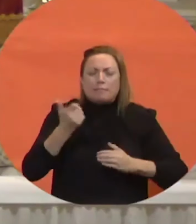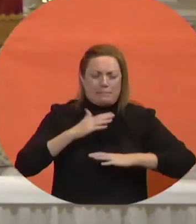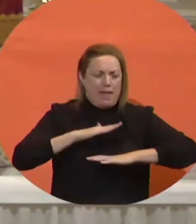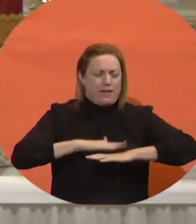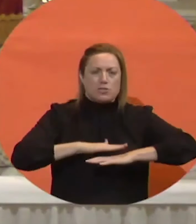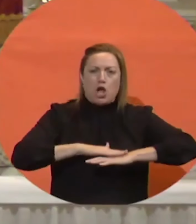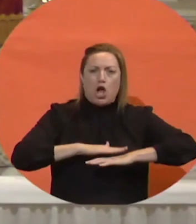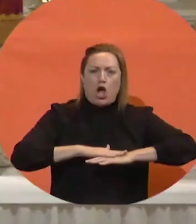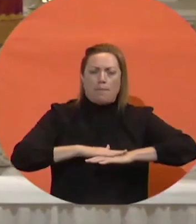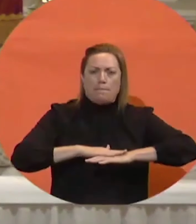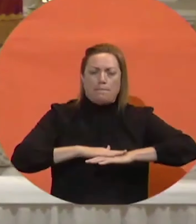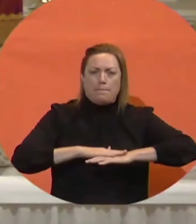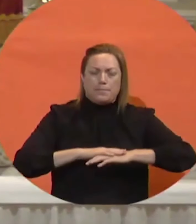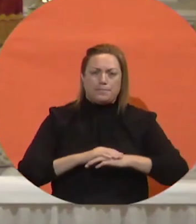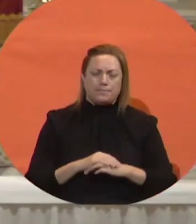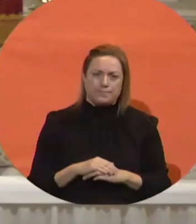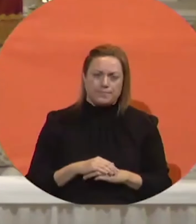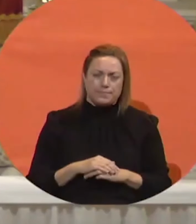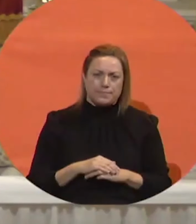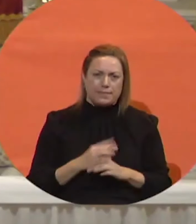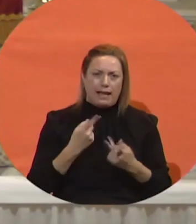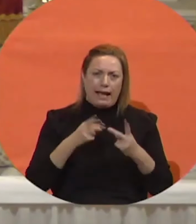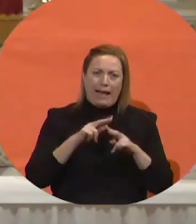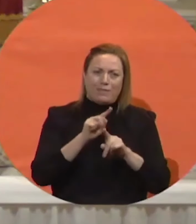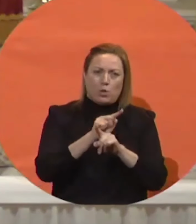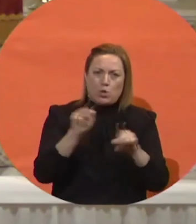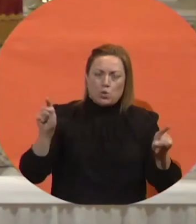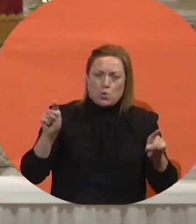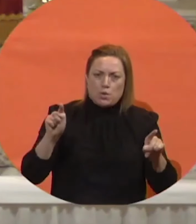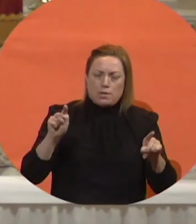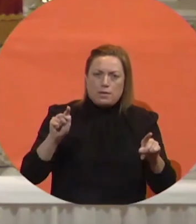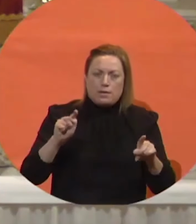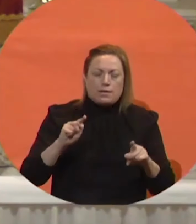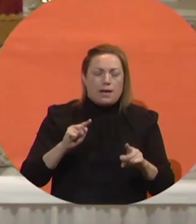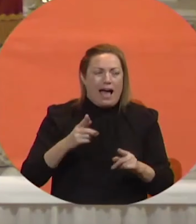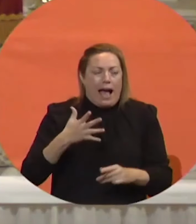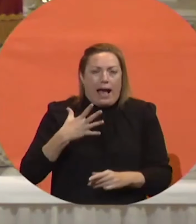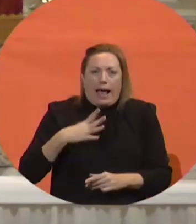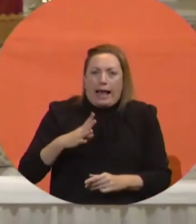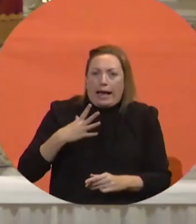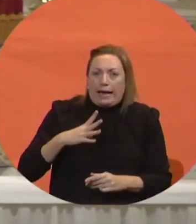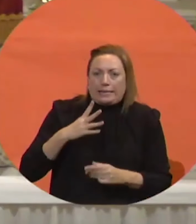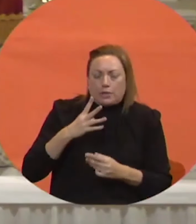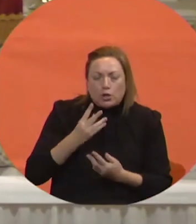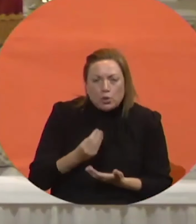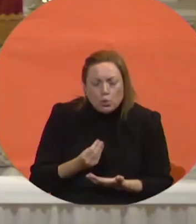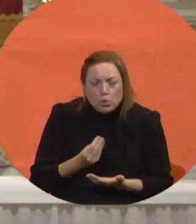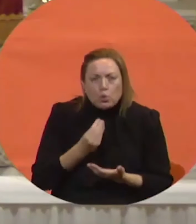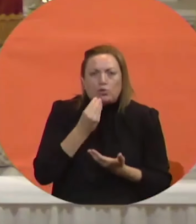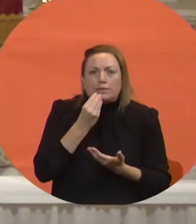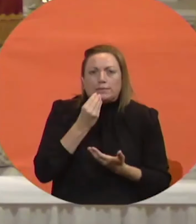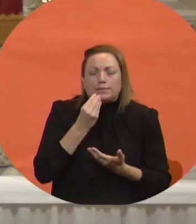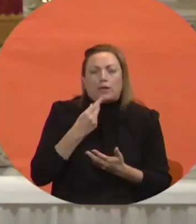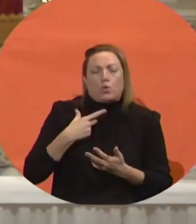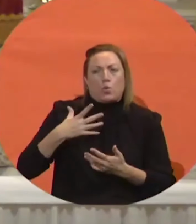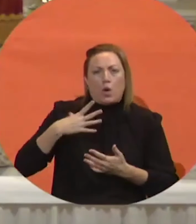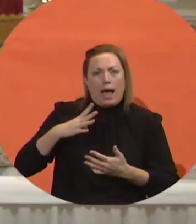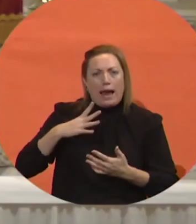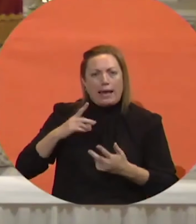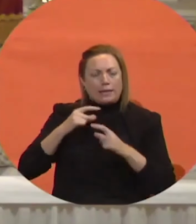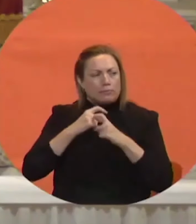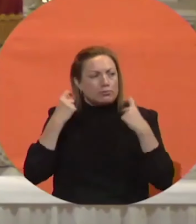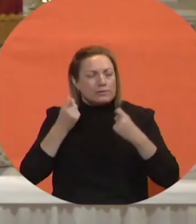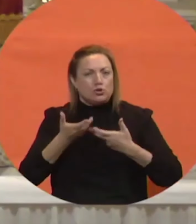If the Eucharistic hunger of early Australia led to an outcry for priests and priestly